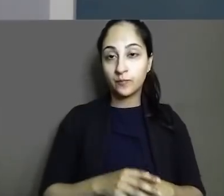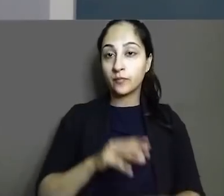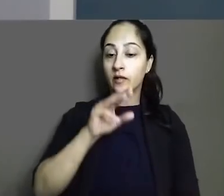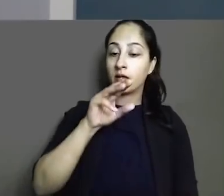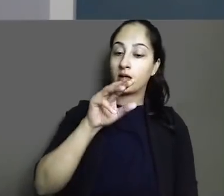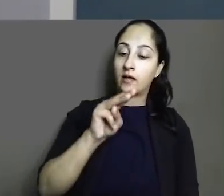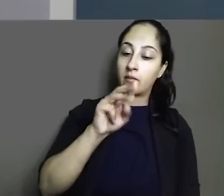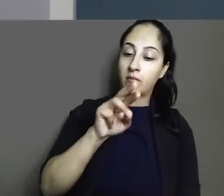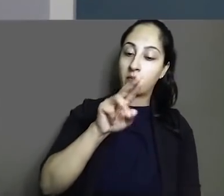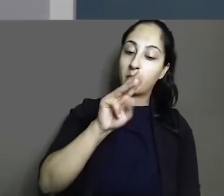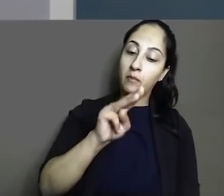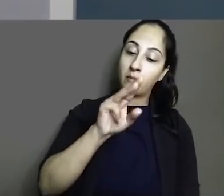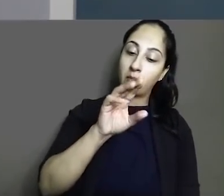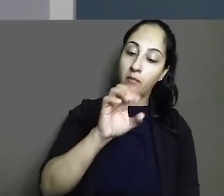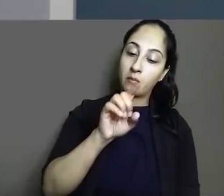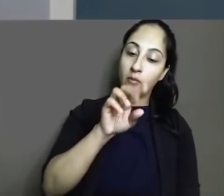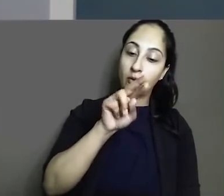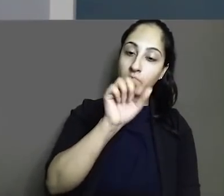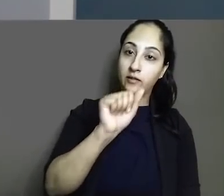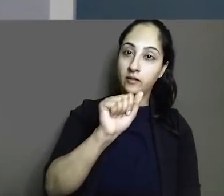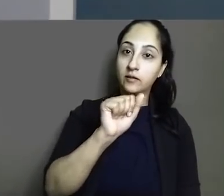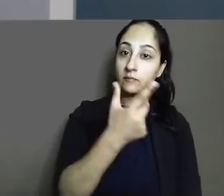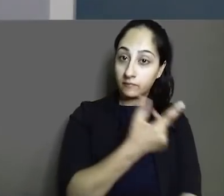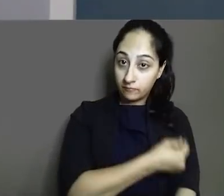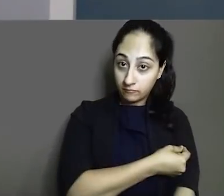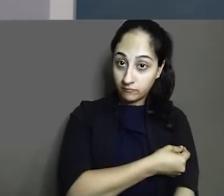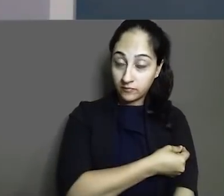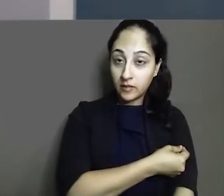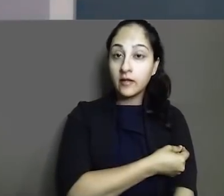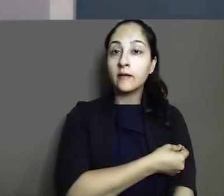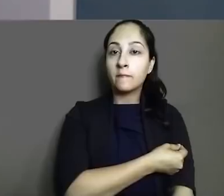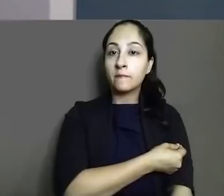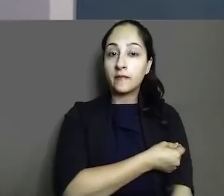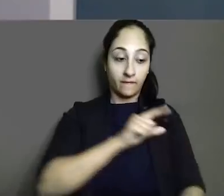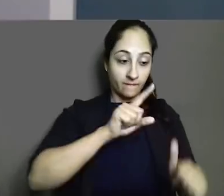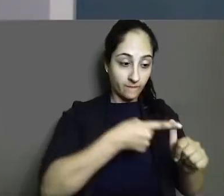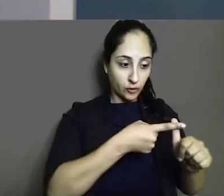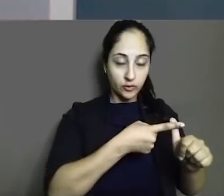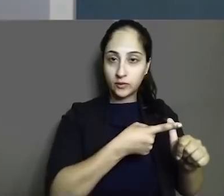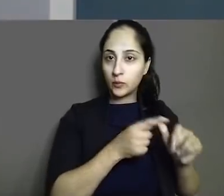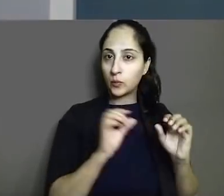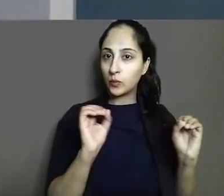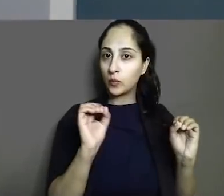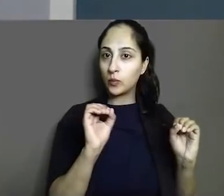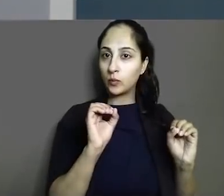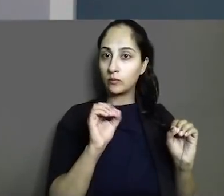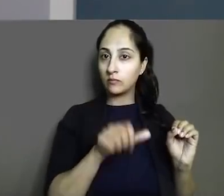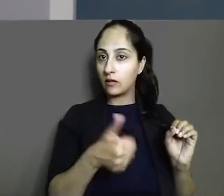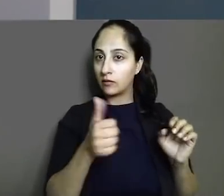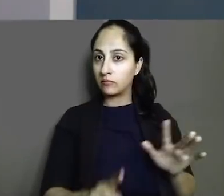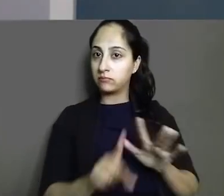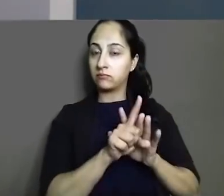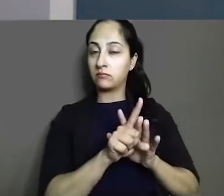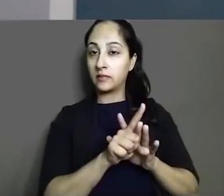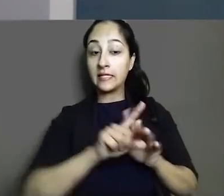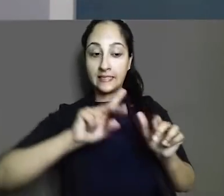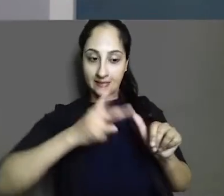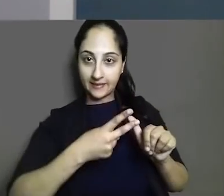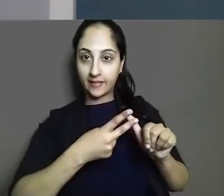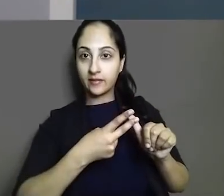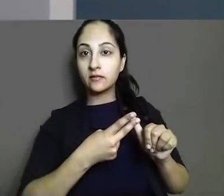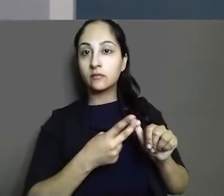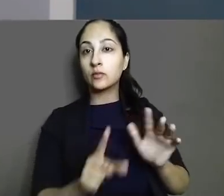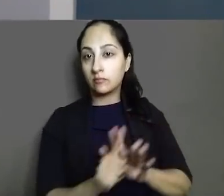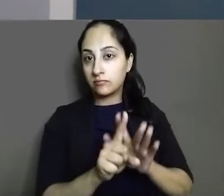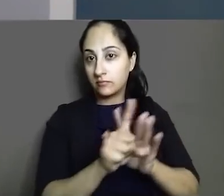side effects are short-term and mild to moderate. So now you have to weigh the long-term serious risks of the